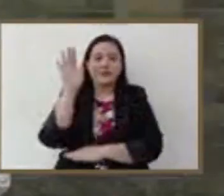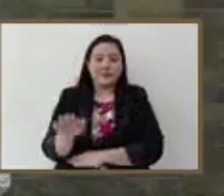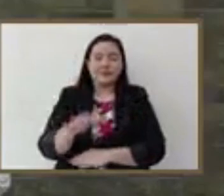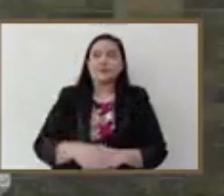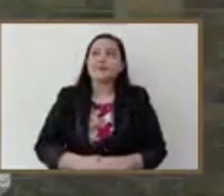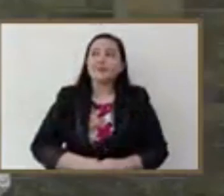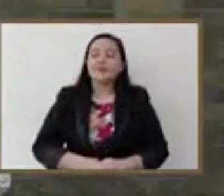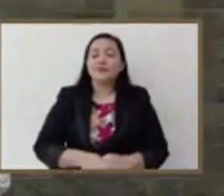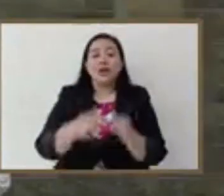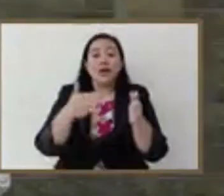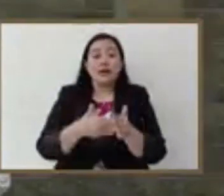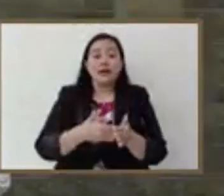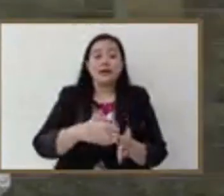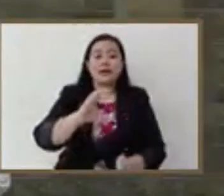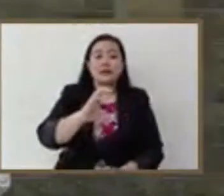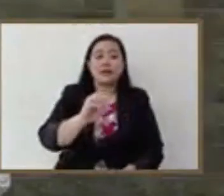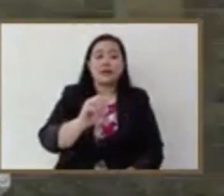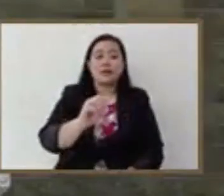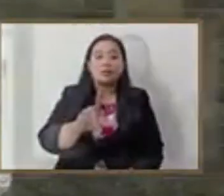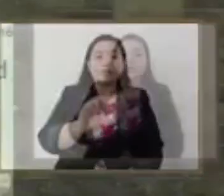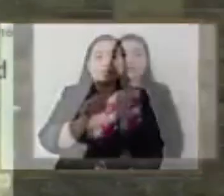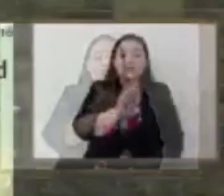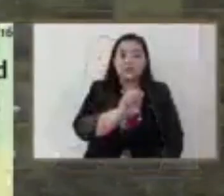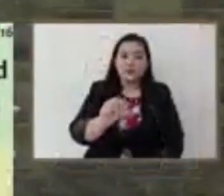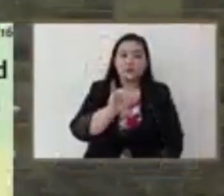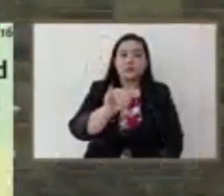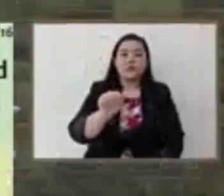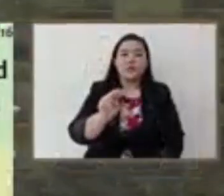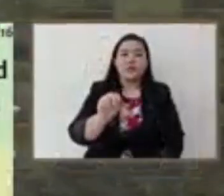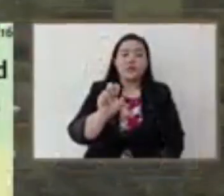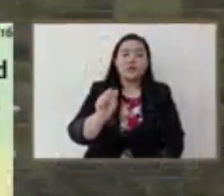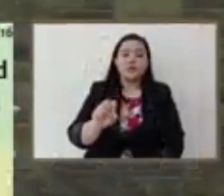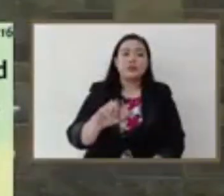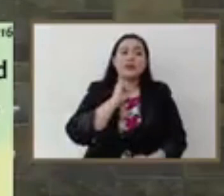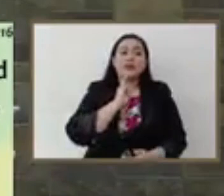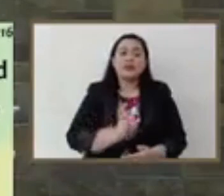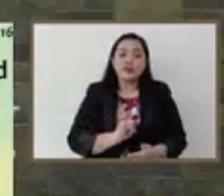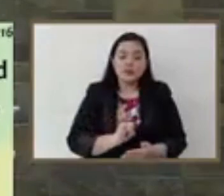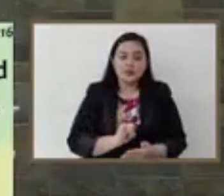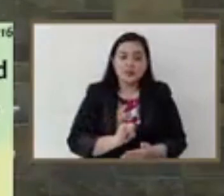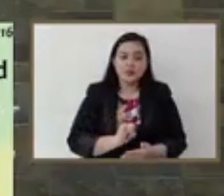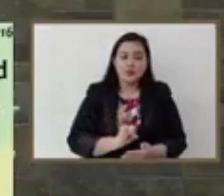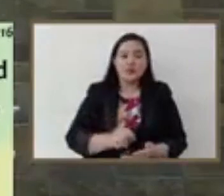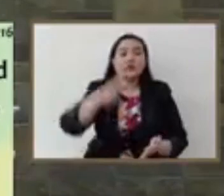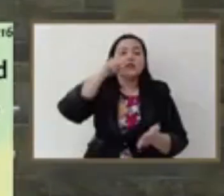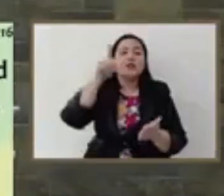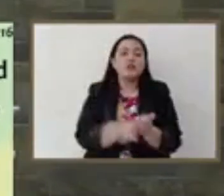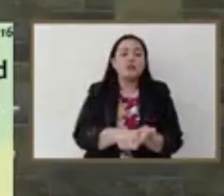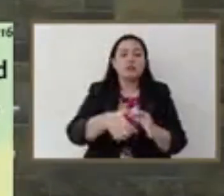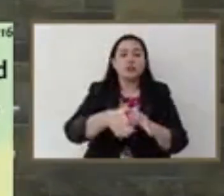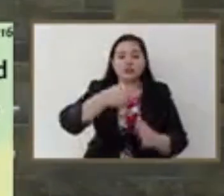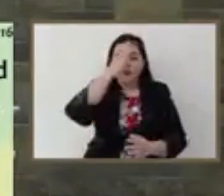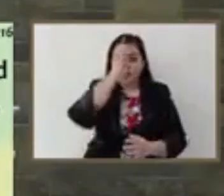at Colossae. All right. Here's what the Bible says. Let the word of Christ dwell in